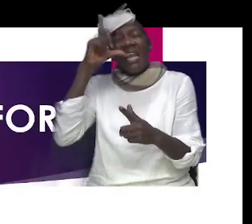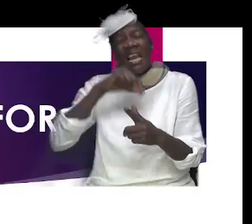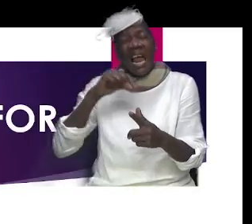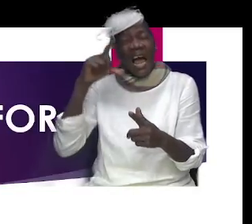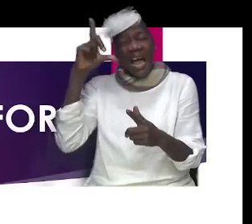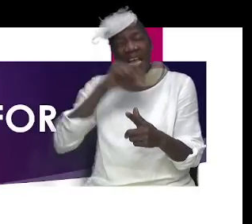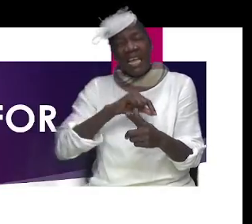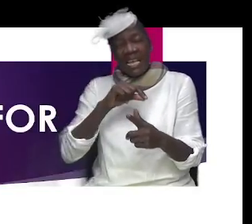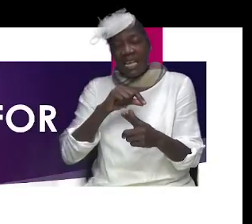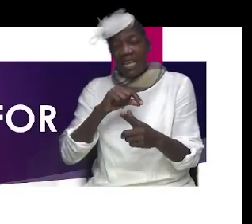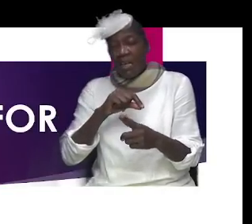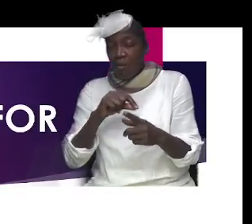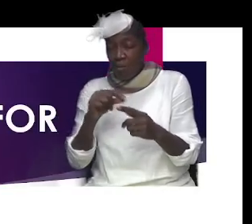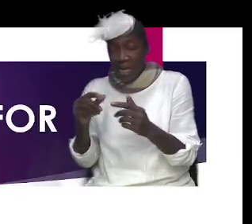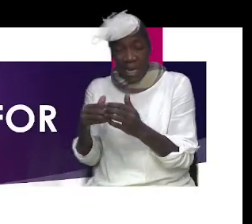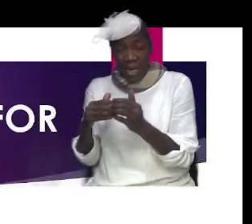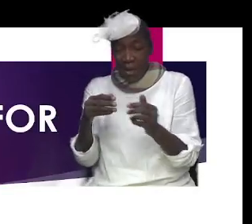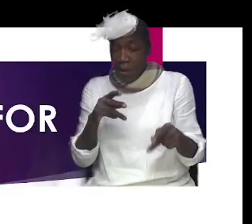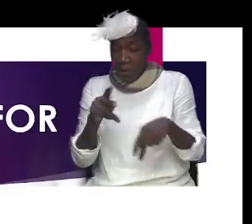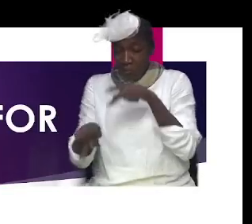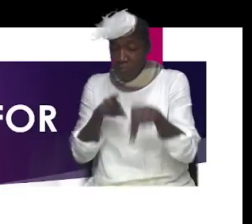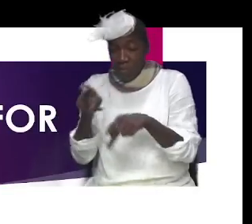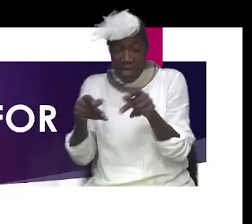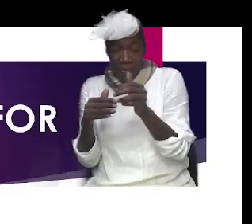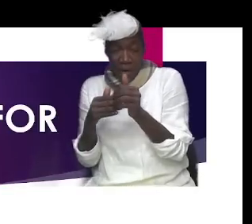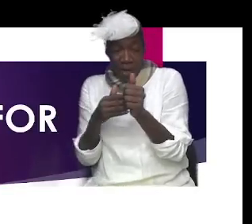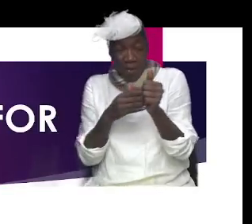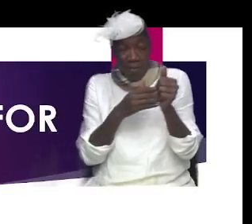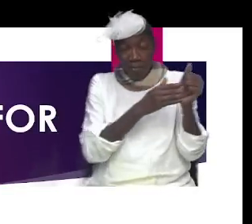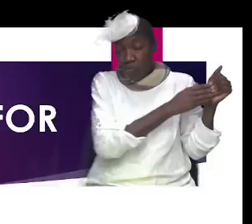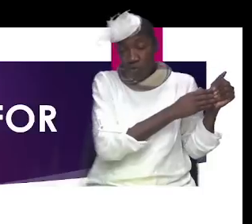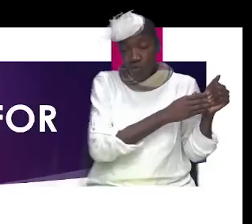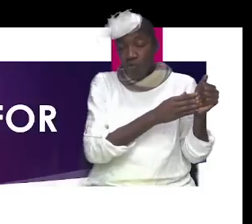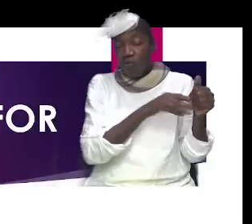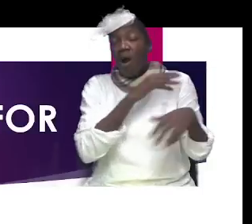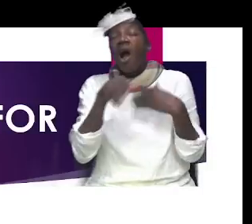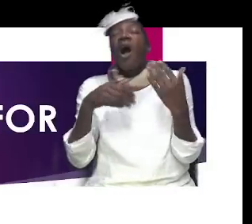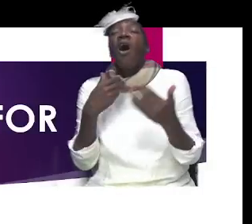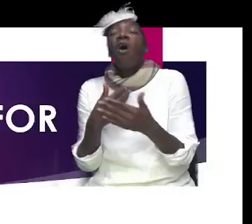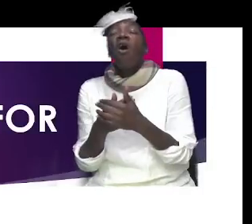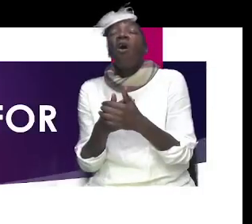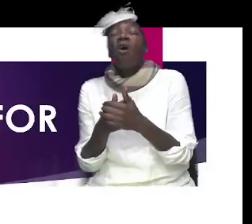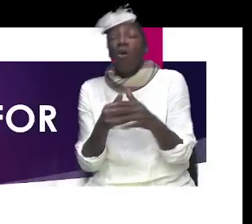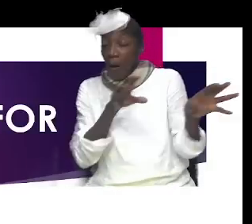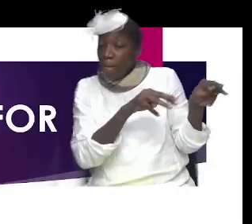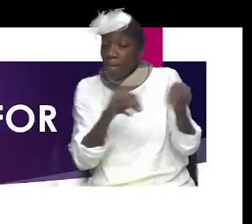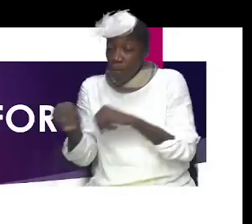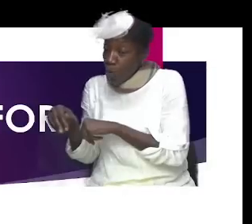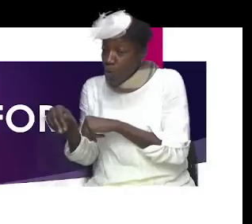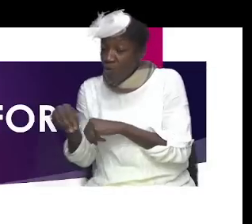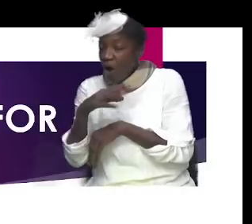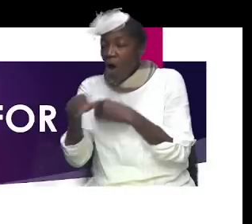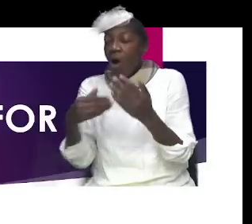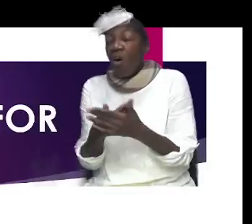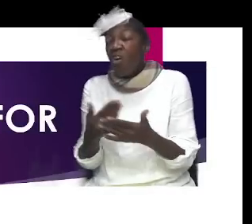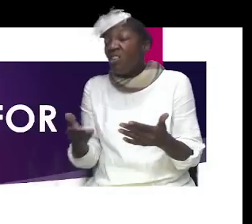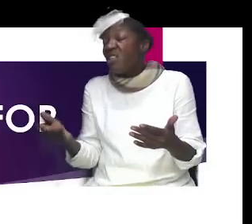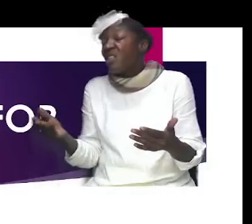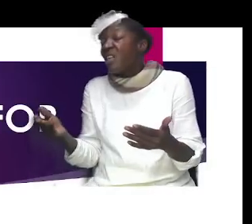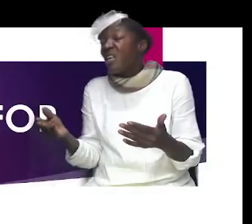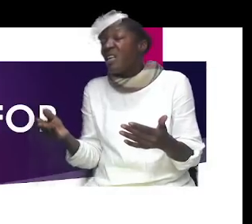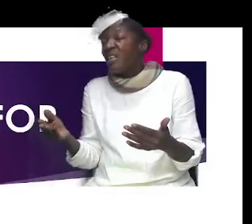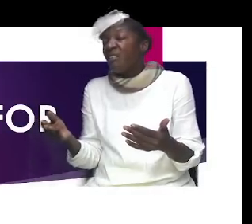cause people to go astray. Oh, brethren, beloved, all of these things will have an input in